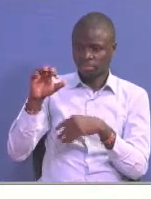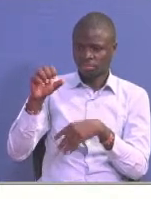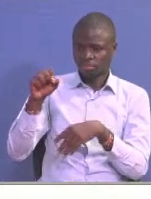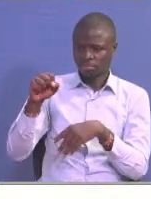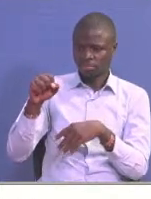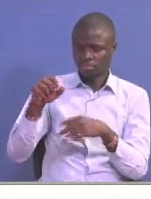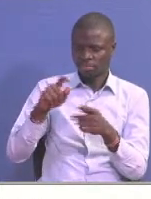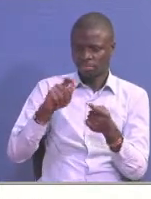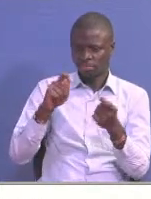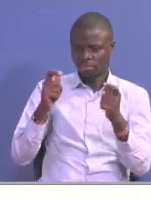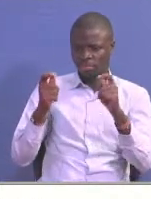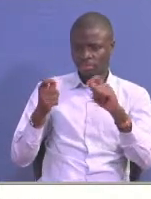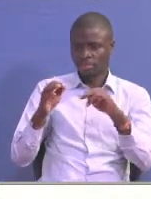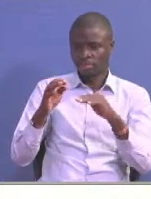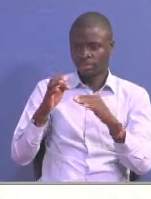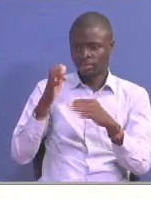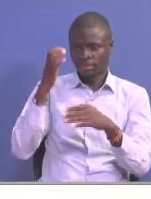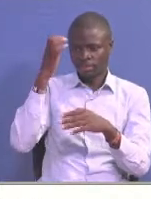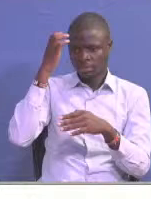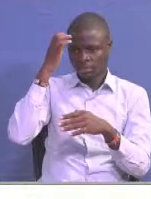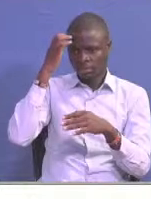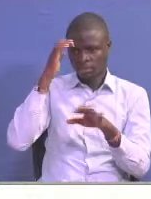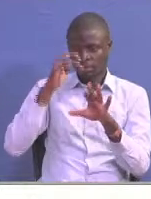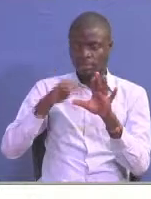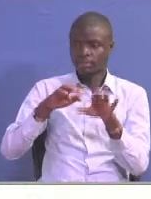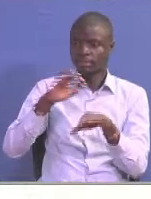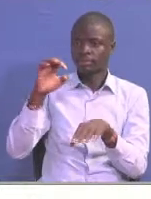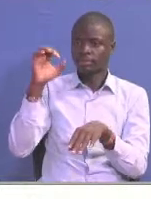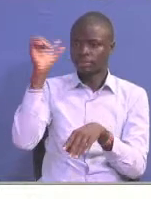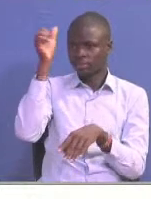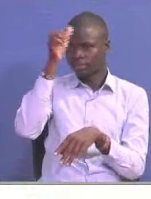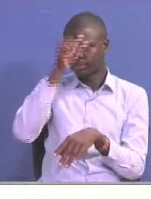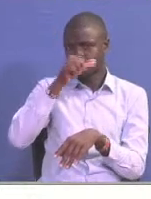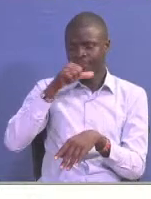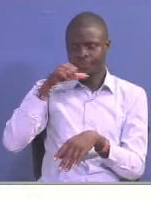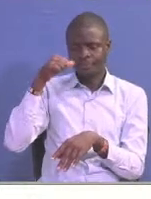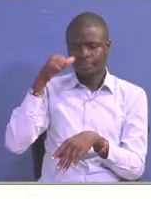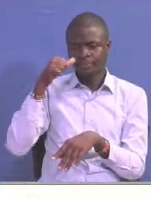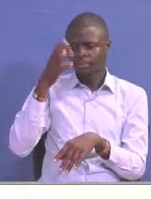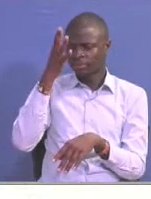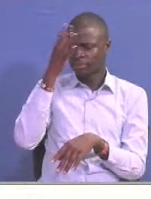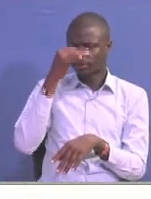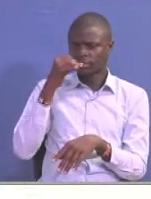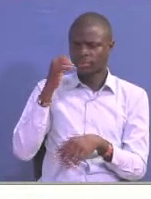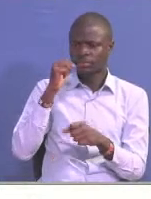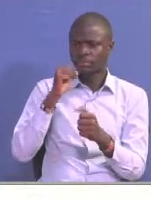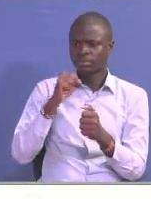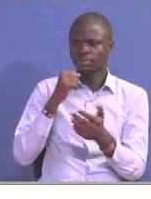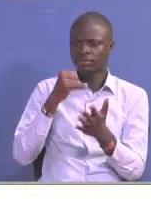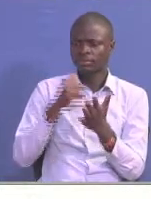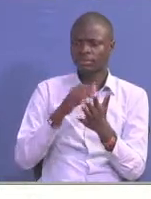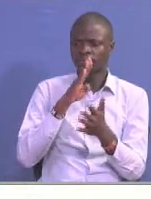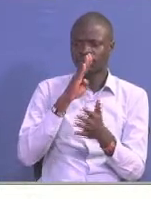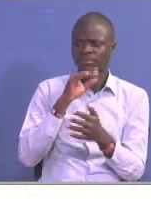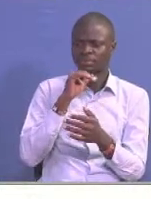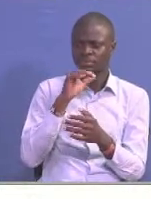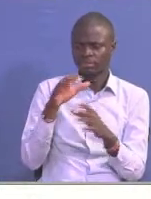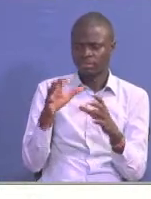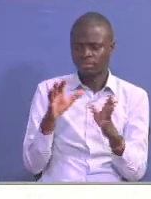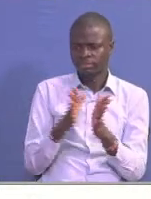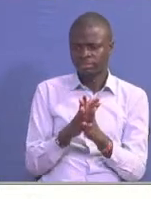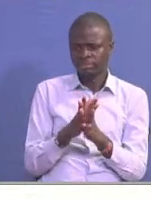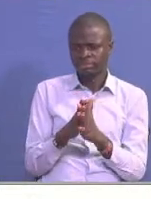the transformation of education in East Africa. Why can't it be the center